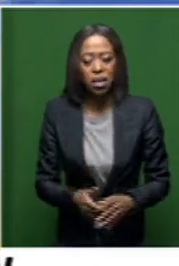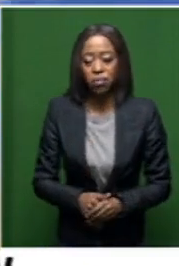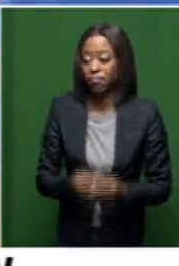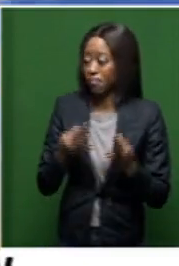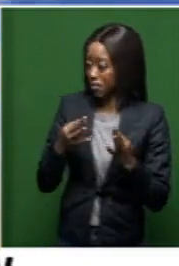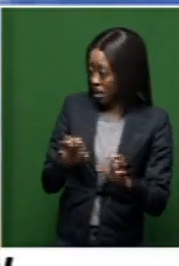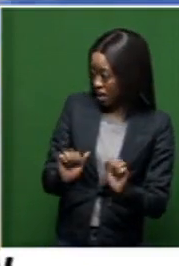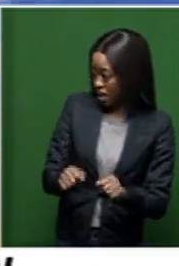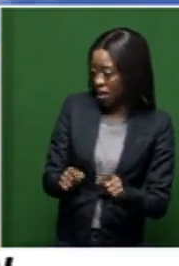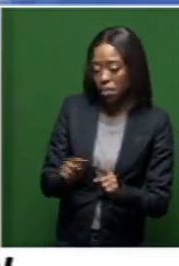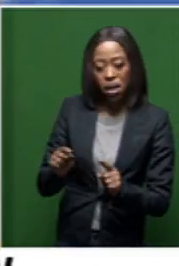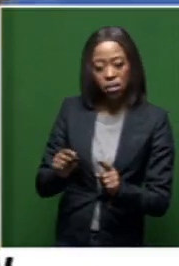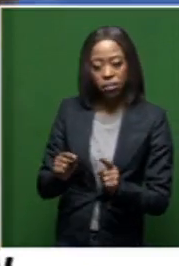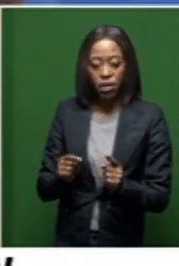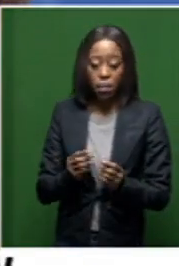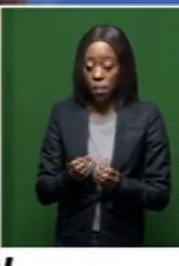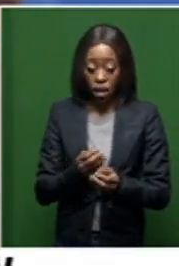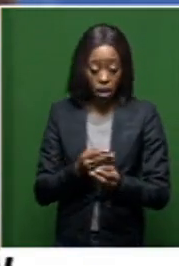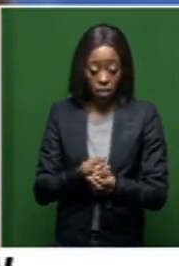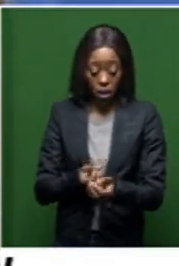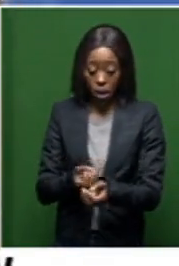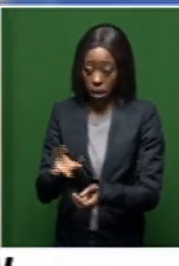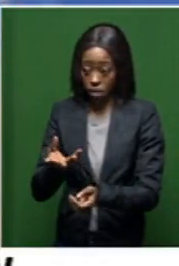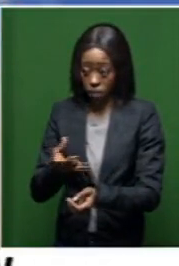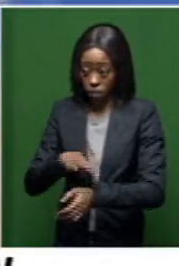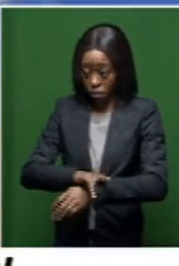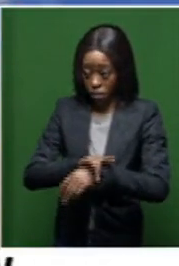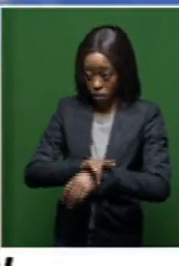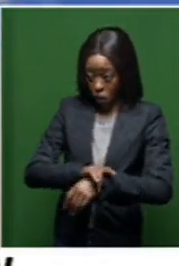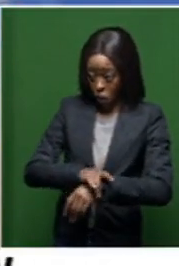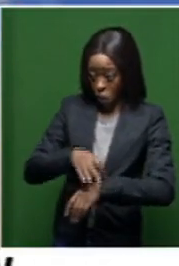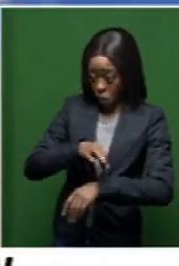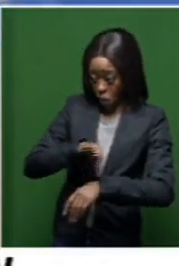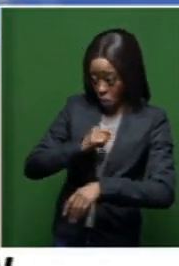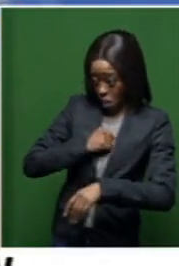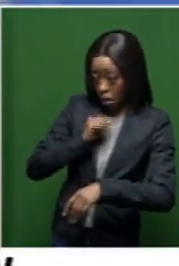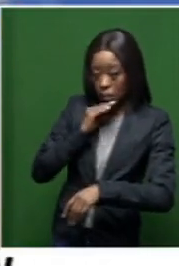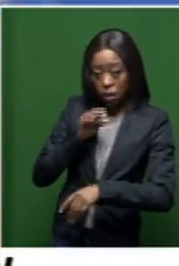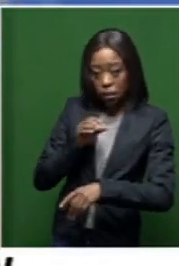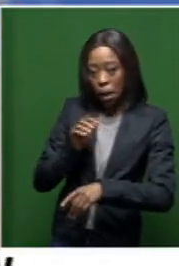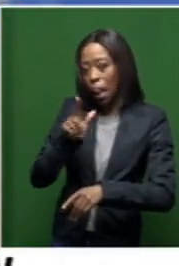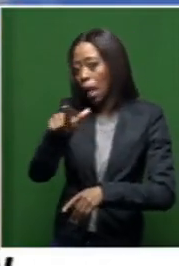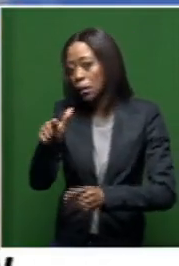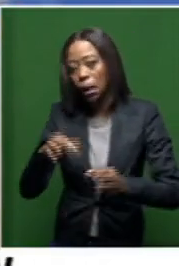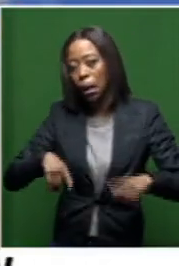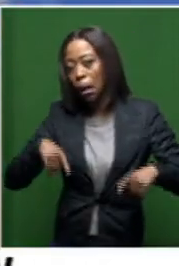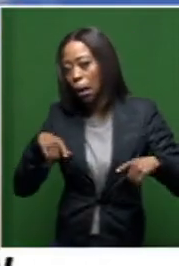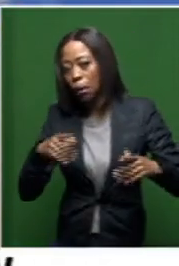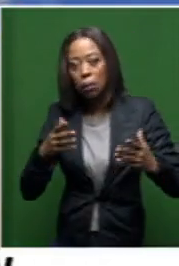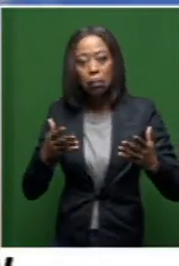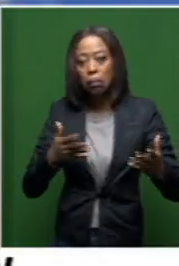cost involved, but in terms of side effects, I mean, being a donor, does it affect you in any way when you